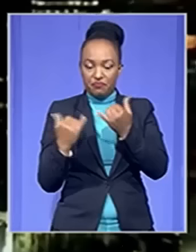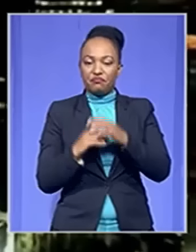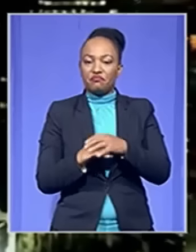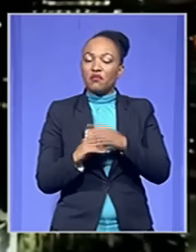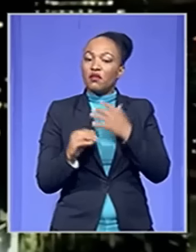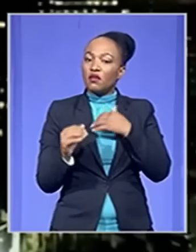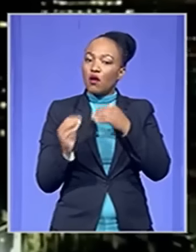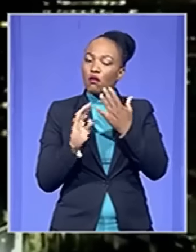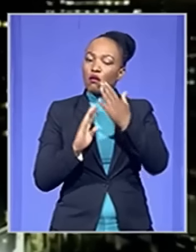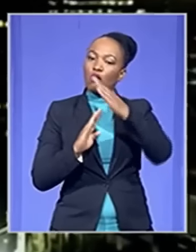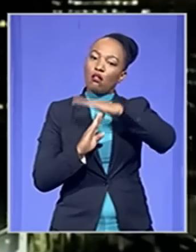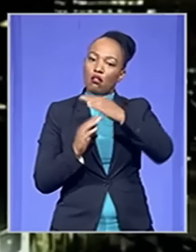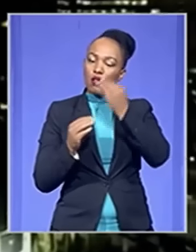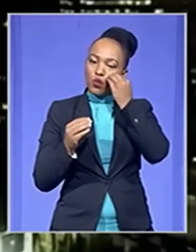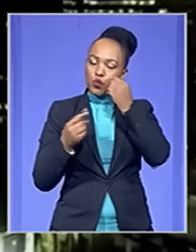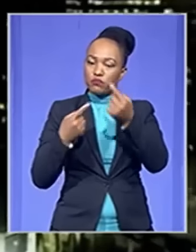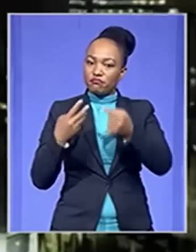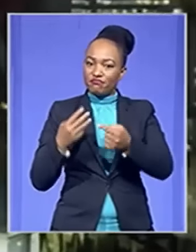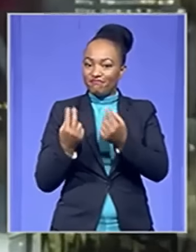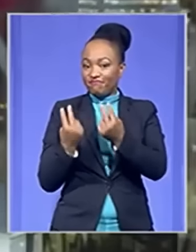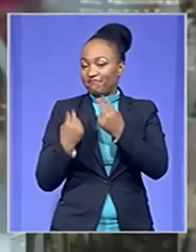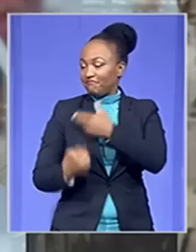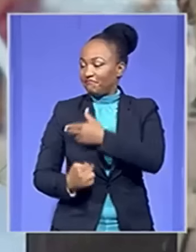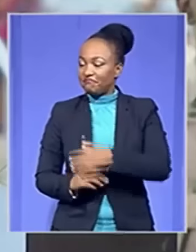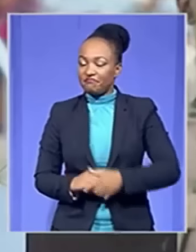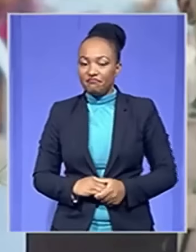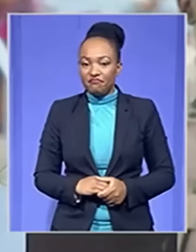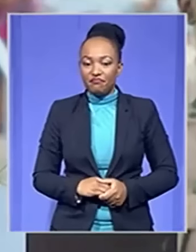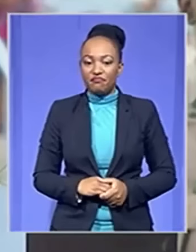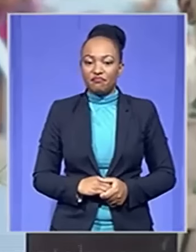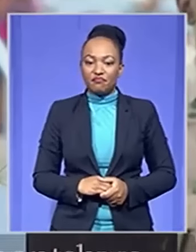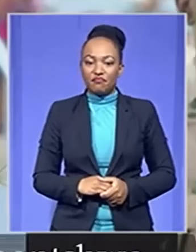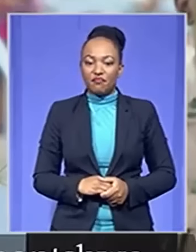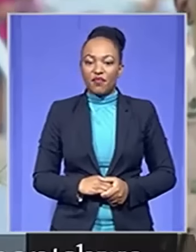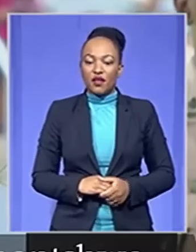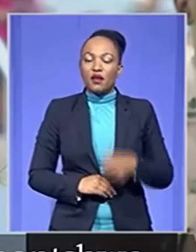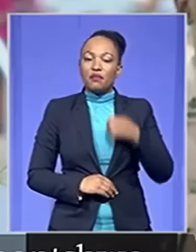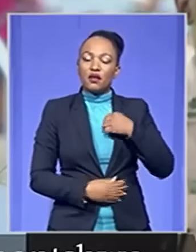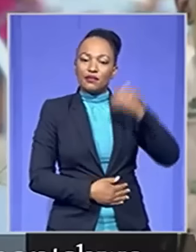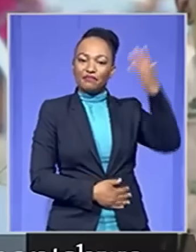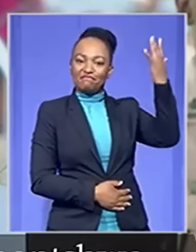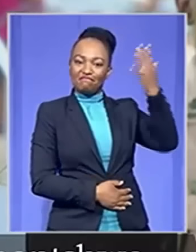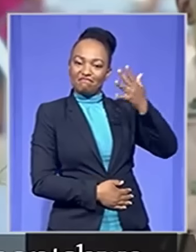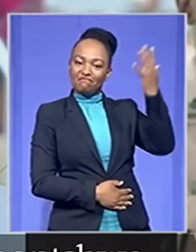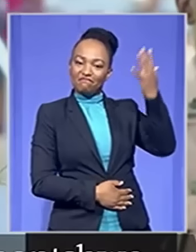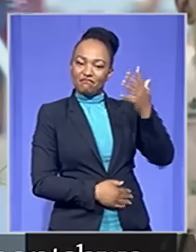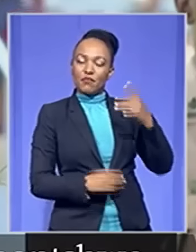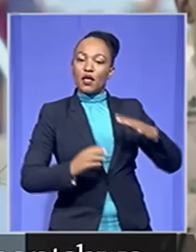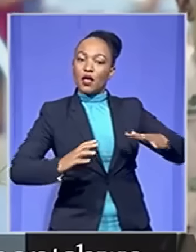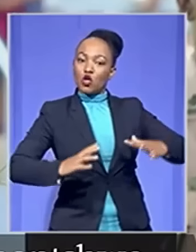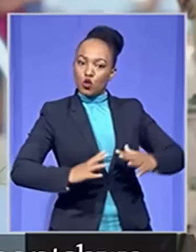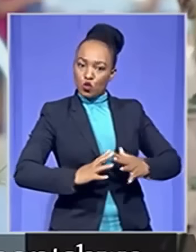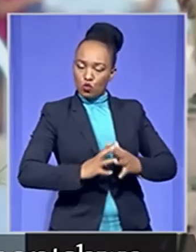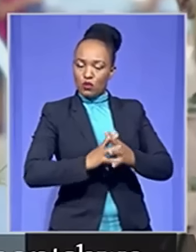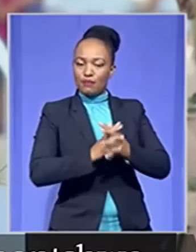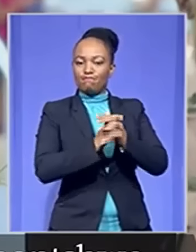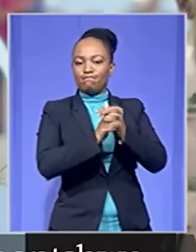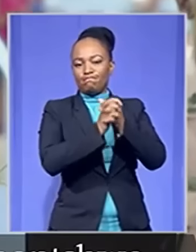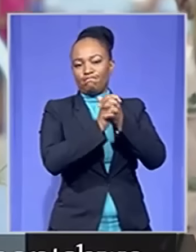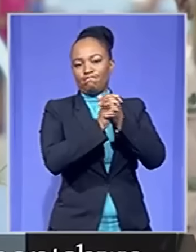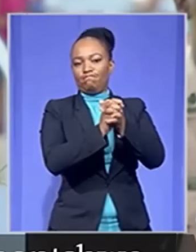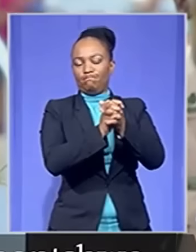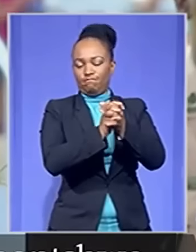ketle mmogo ka tshedimosetso. The message I impart is unity, togetherness.